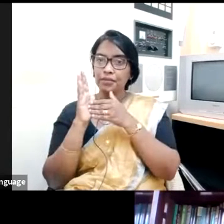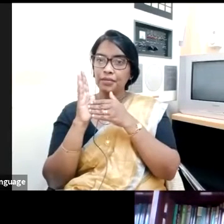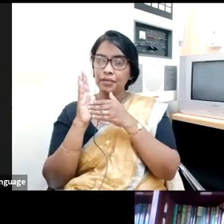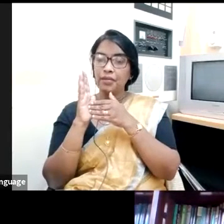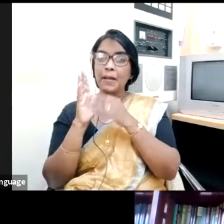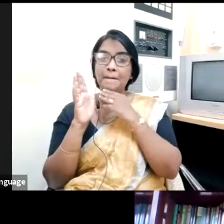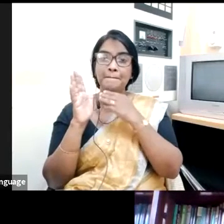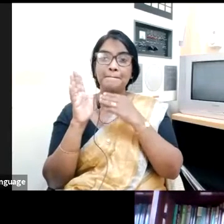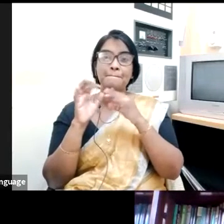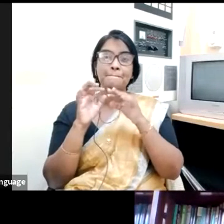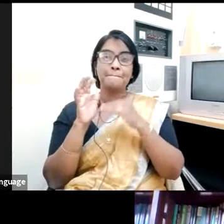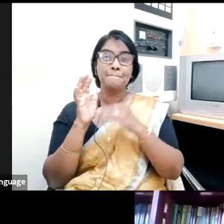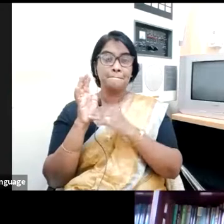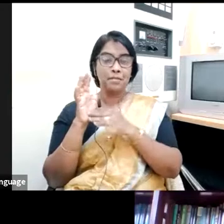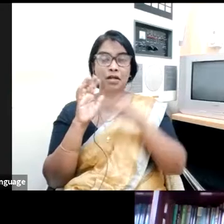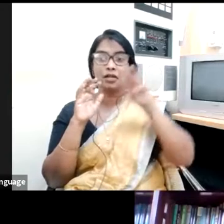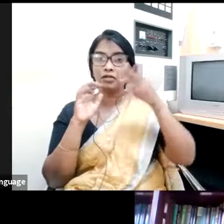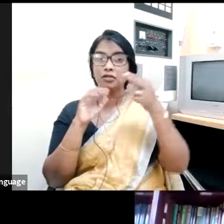implemented